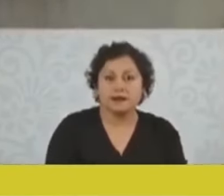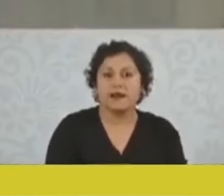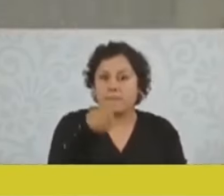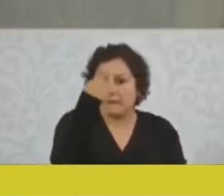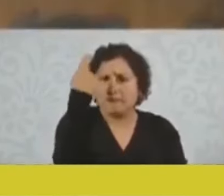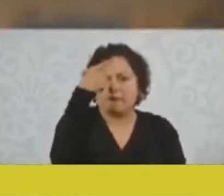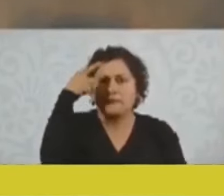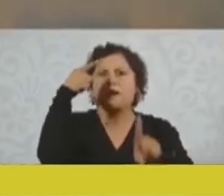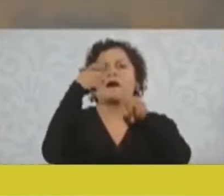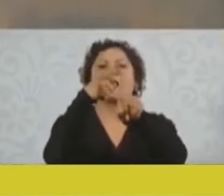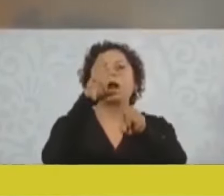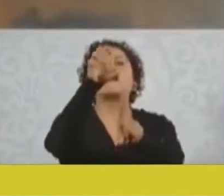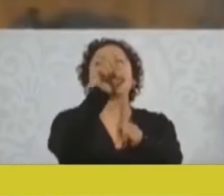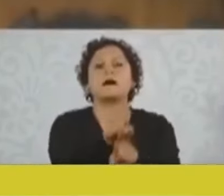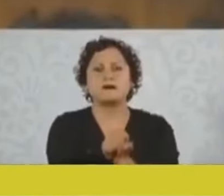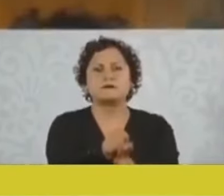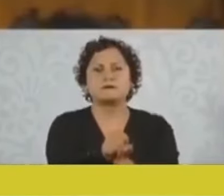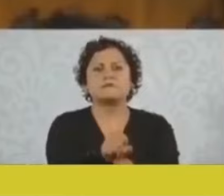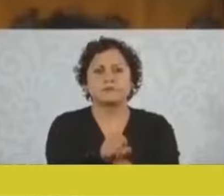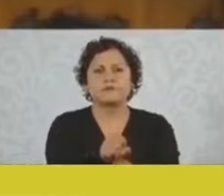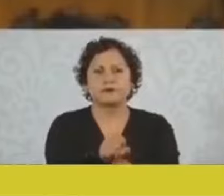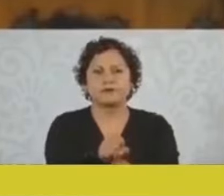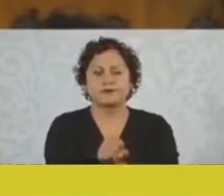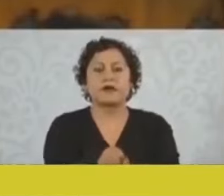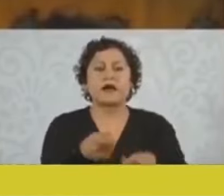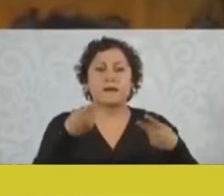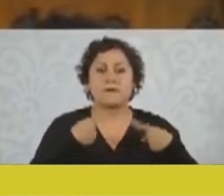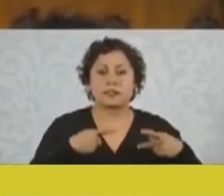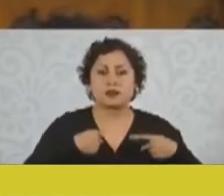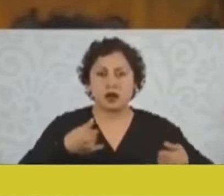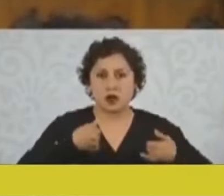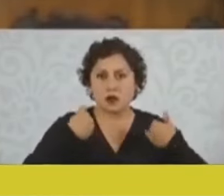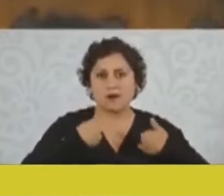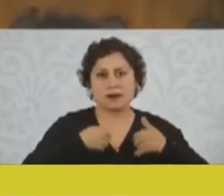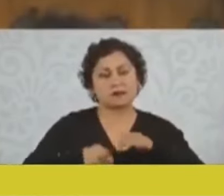justice until we find all of the missing